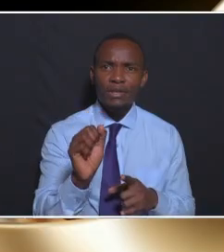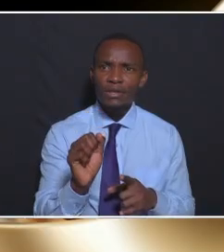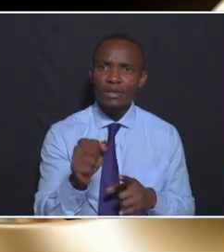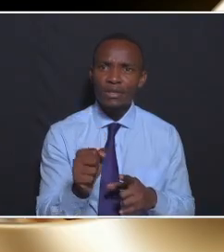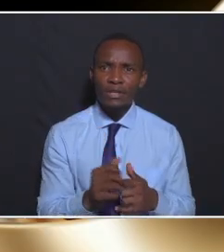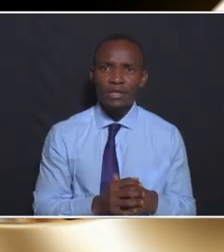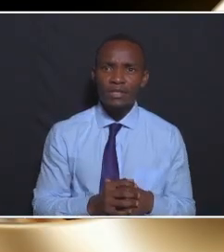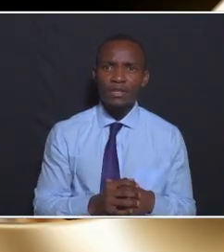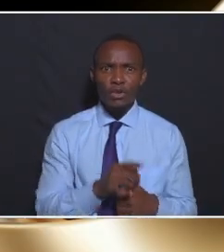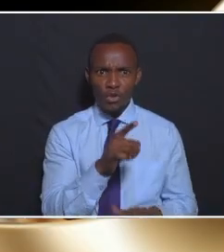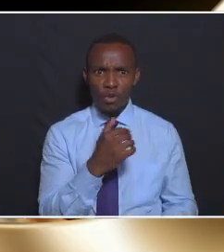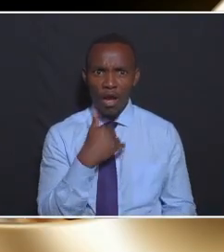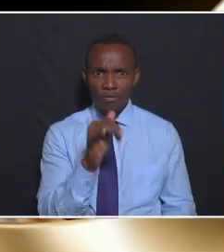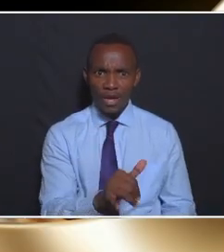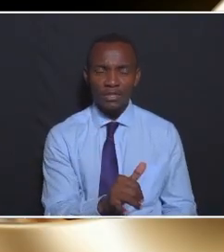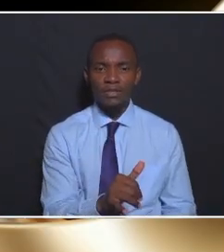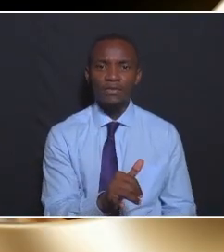You have that game. So,